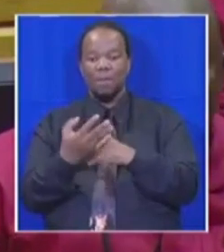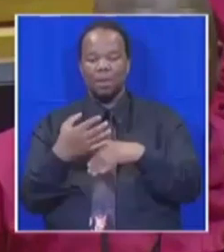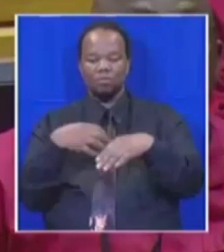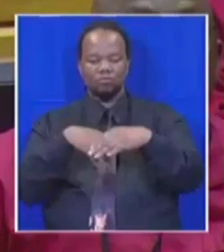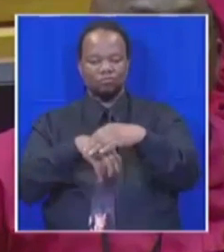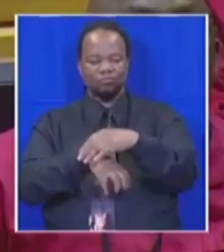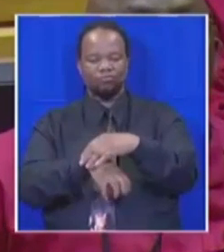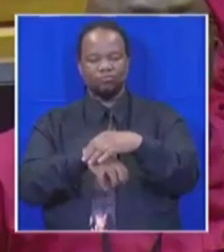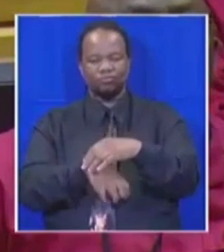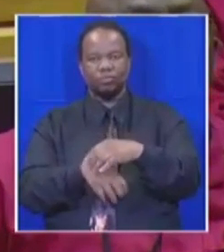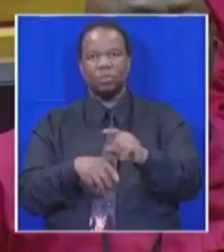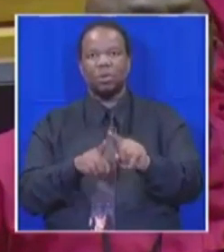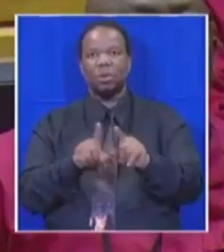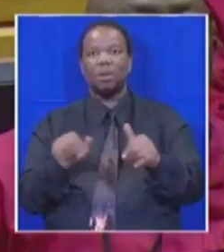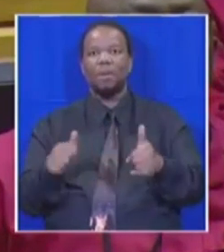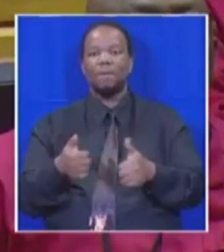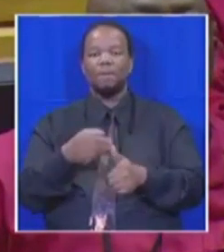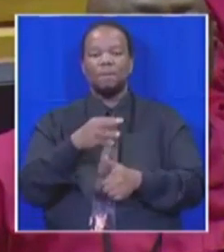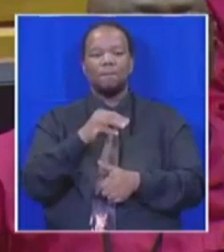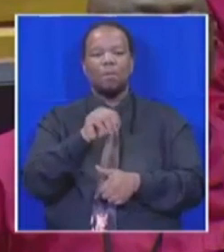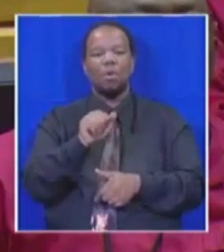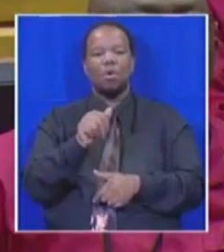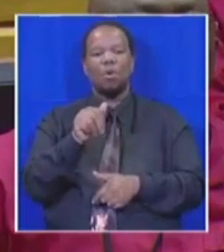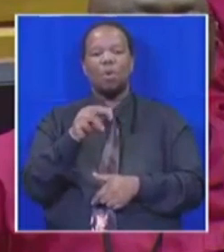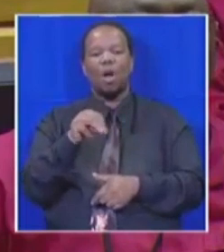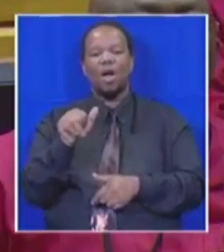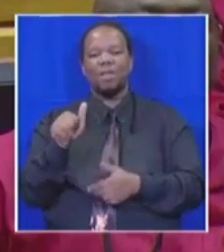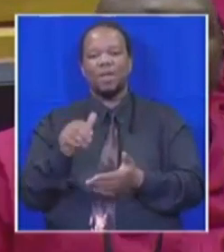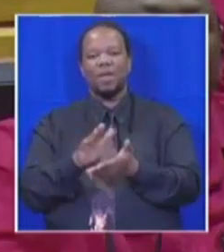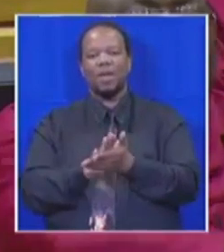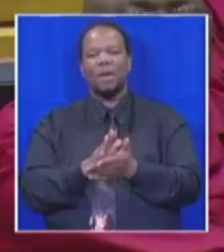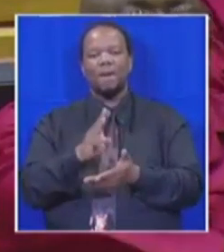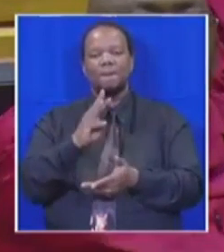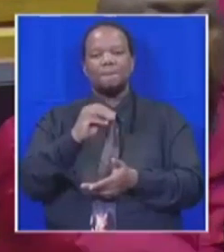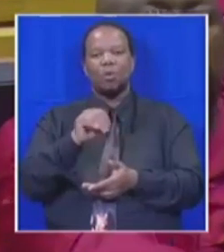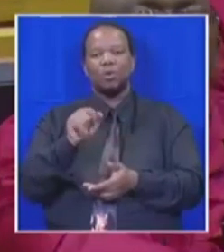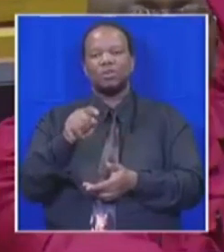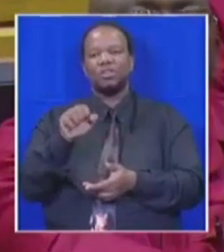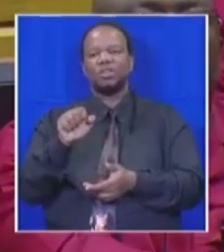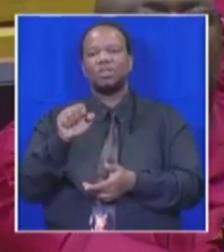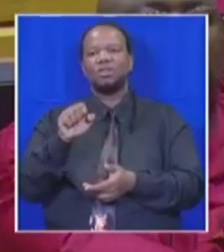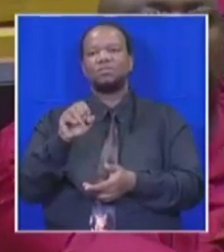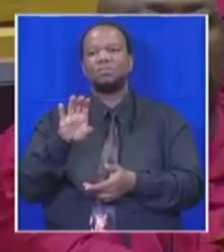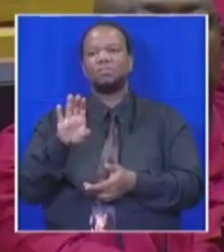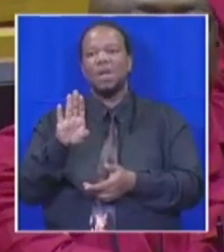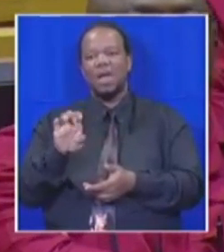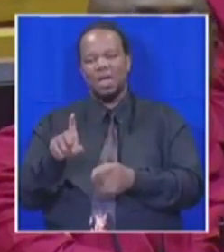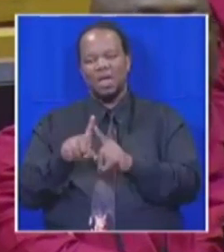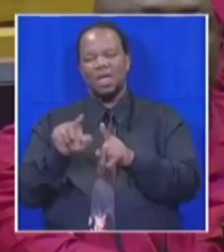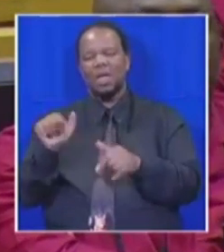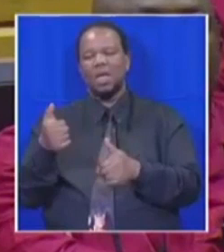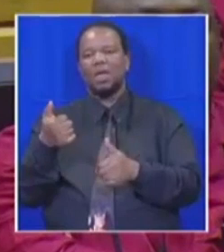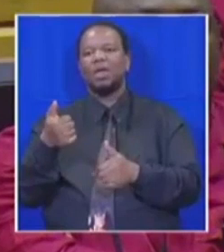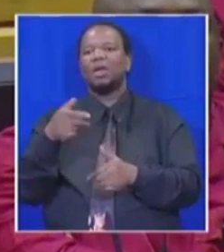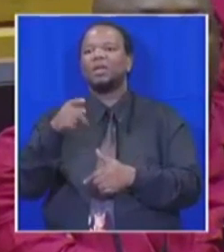that fighter Kenneth Mungomane and Tsietsi Mutibe were brutally killed in Tembisa Ward 100 in